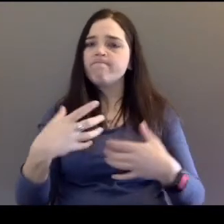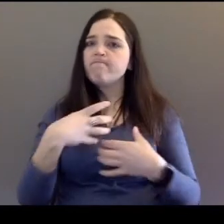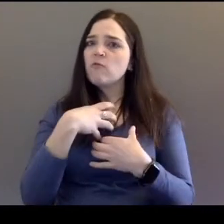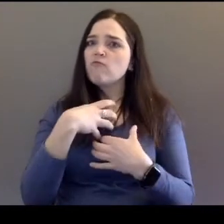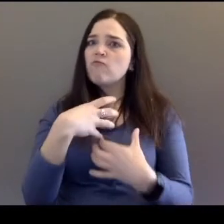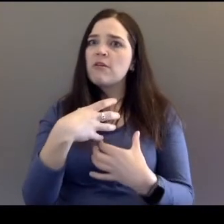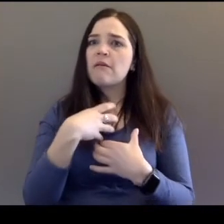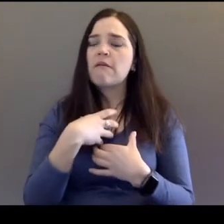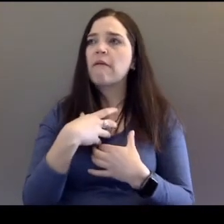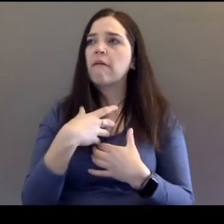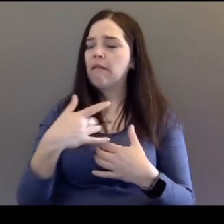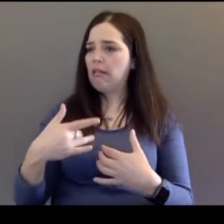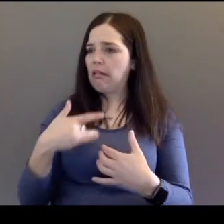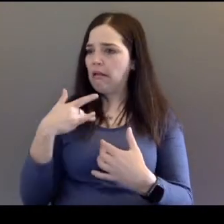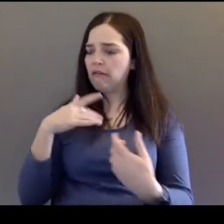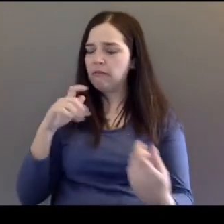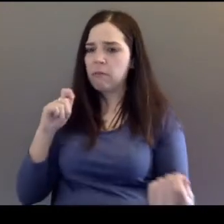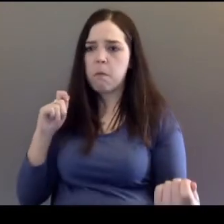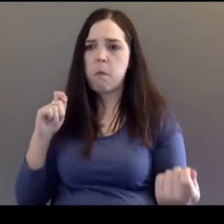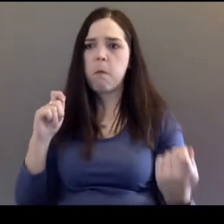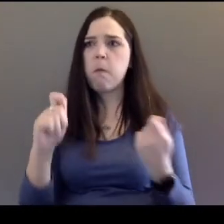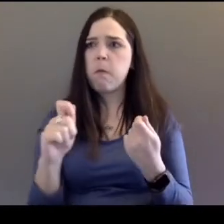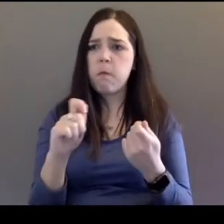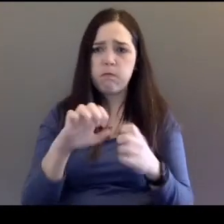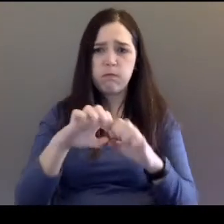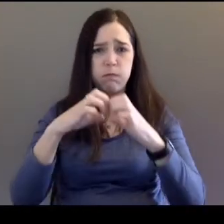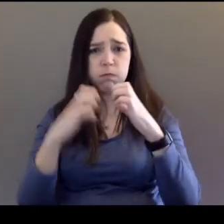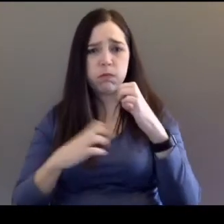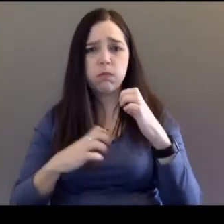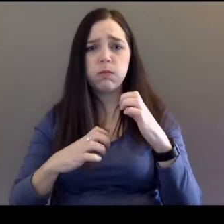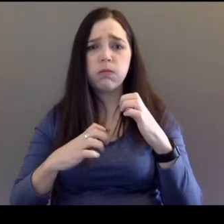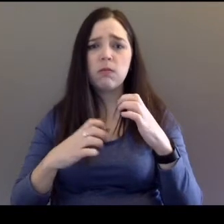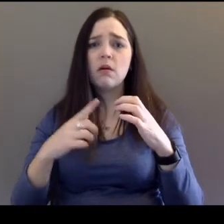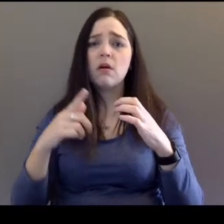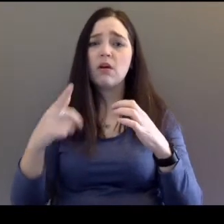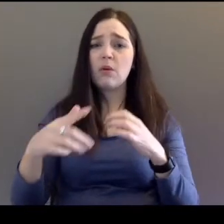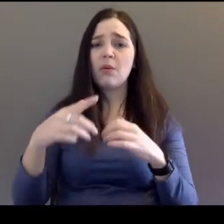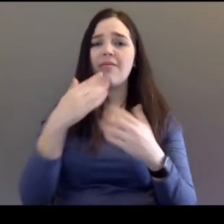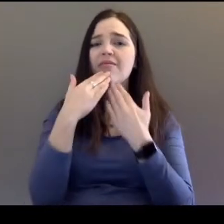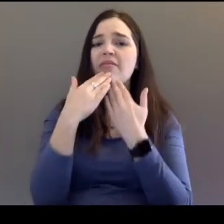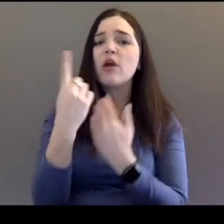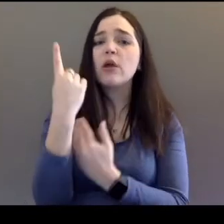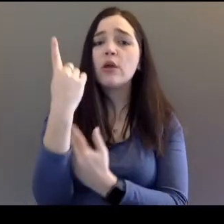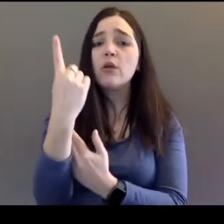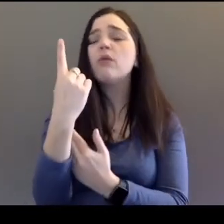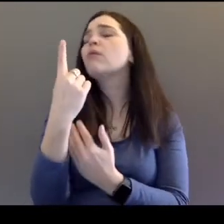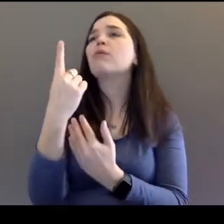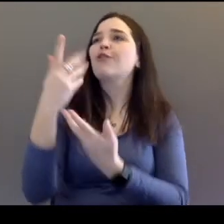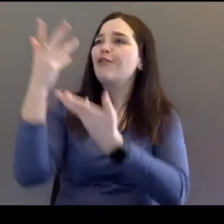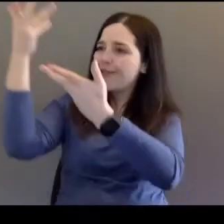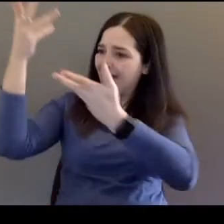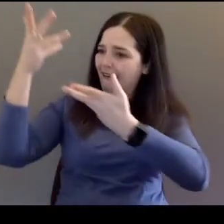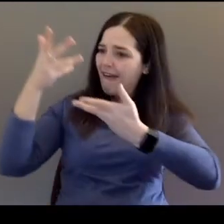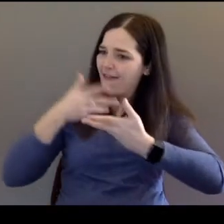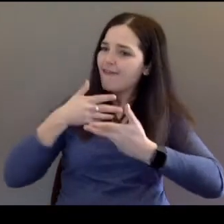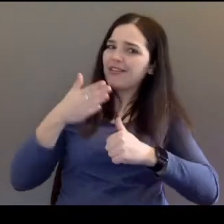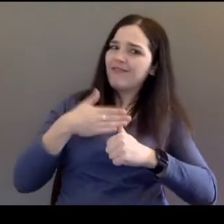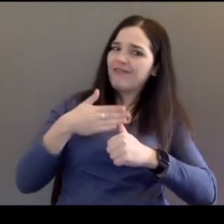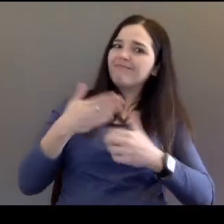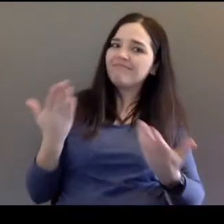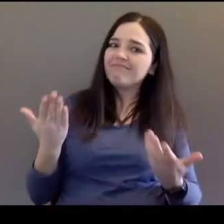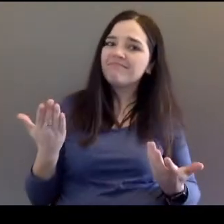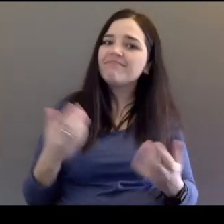that our way of life and everything that we have is fragile, we thank you that you gave it to us in the first place.